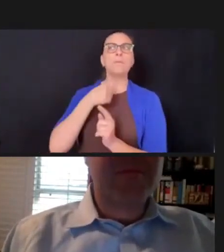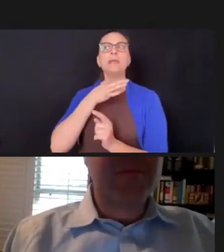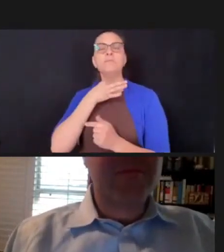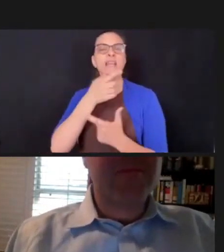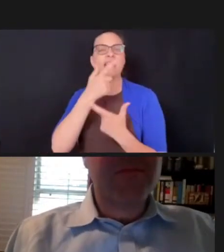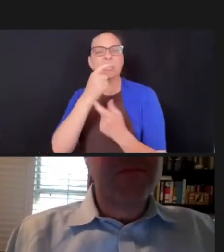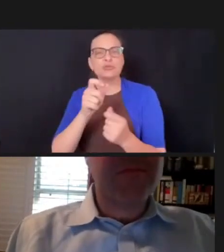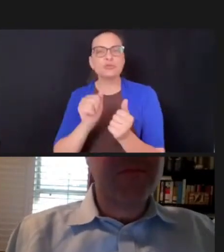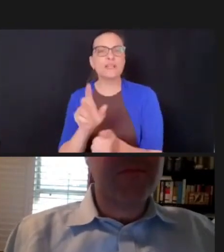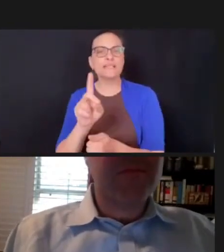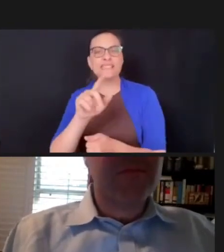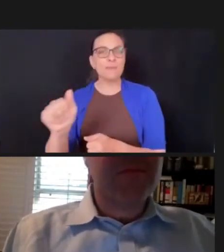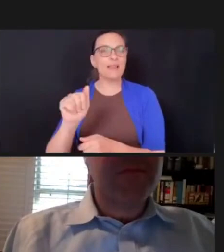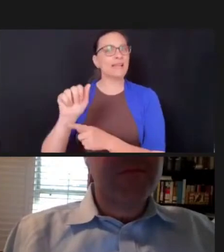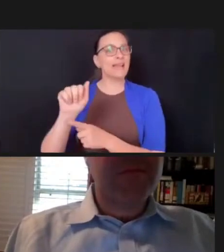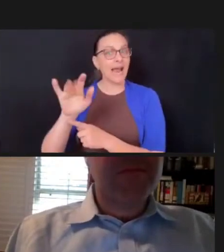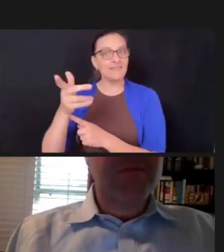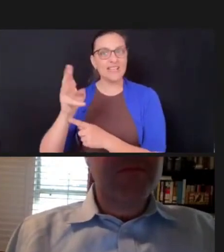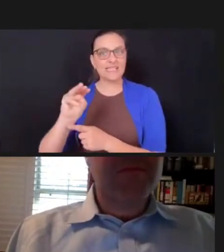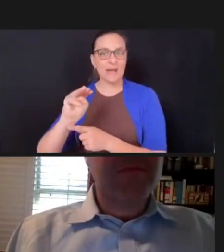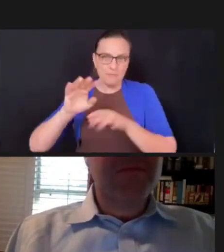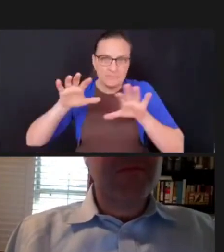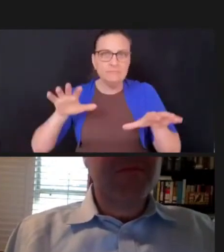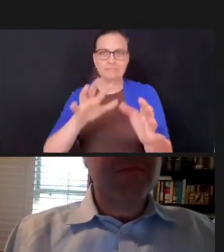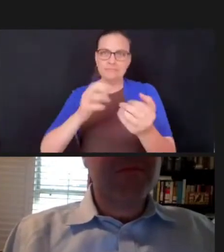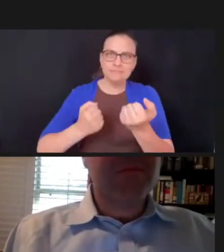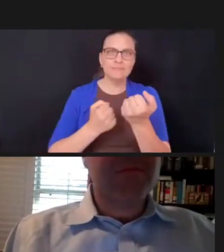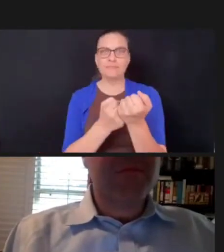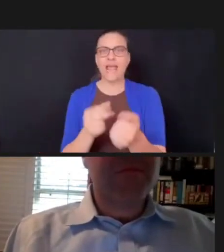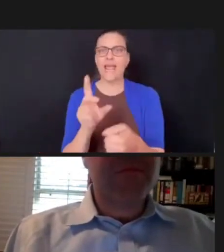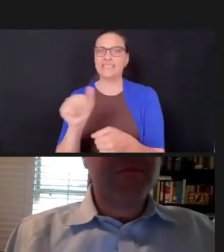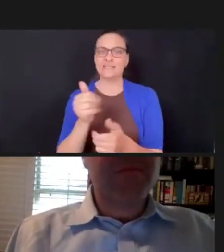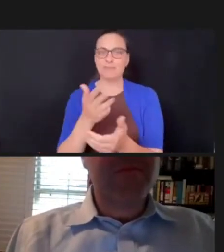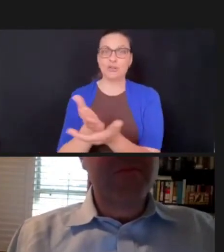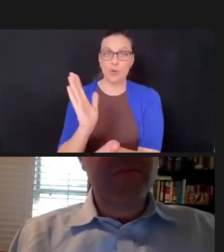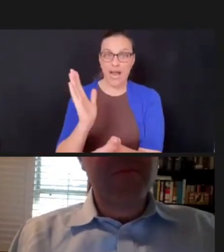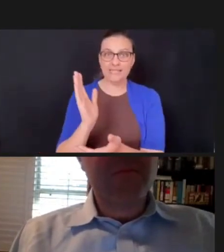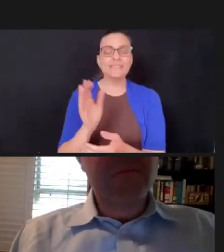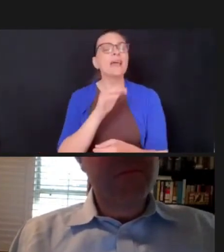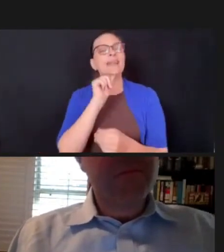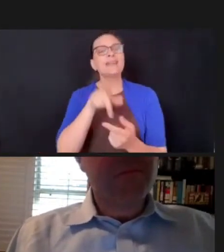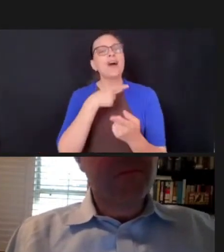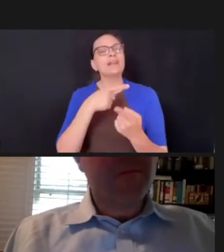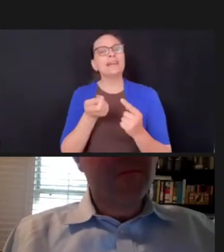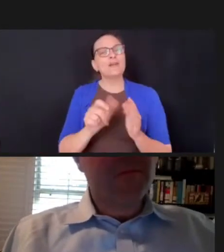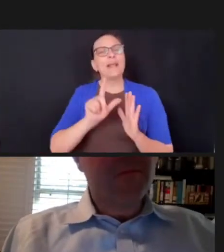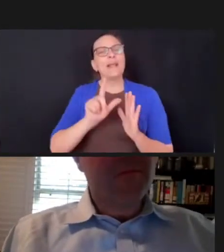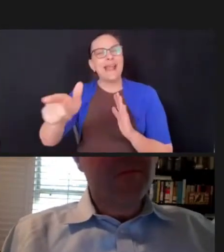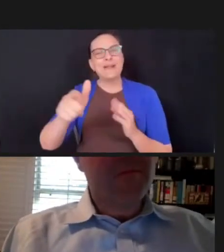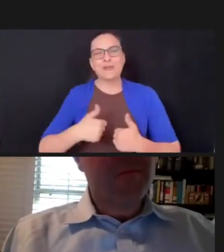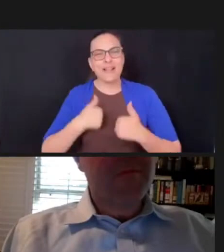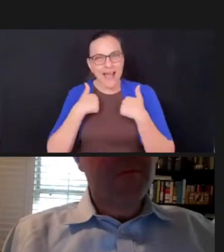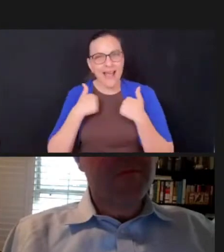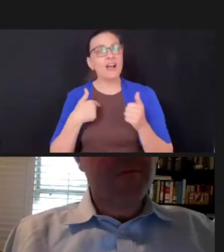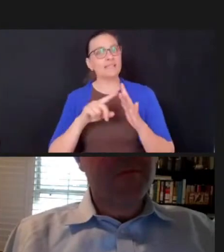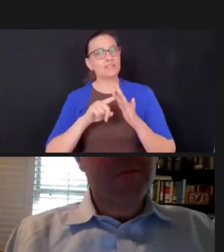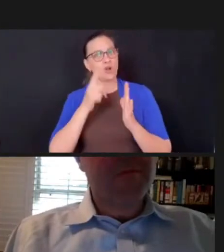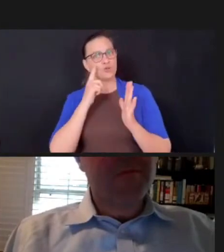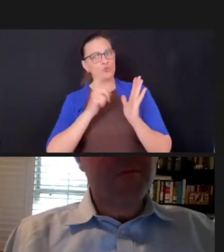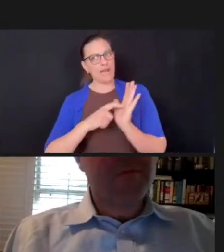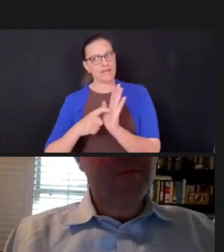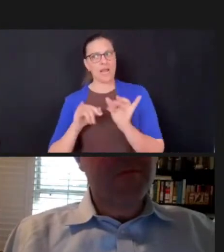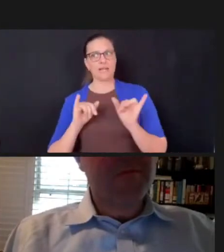activism and disability rights. And it wasn't until a little bit later in life that I started to recognize that my